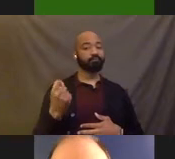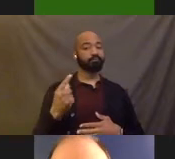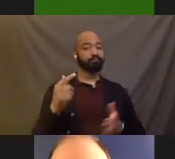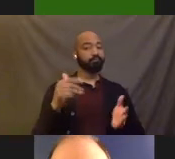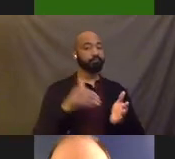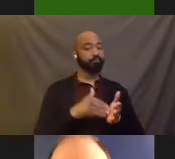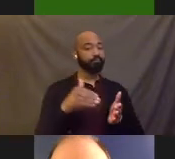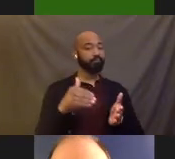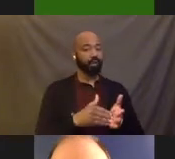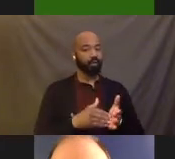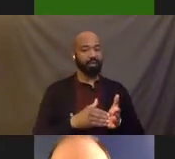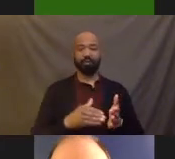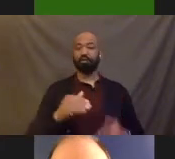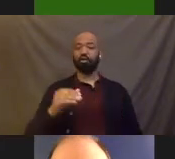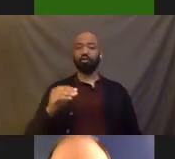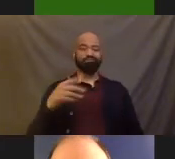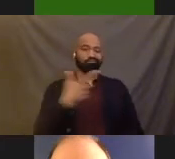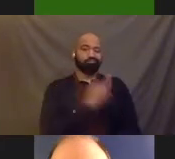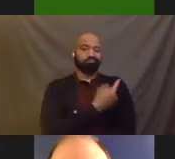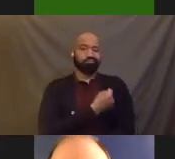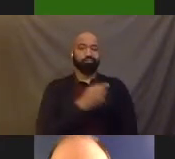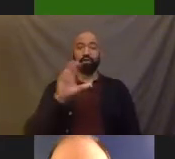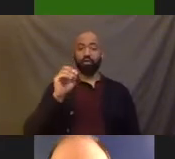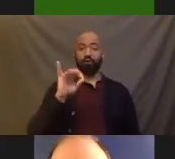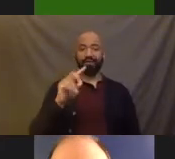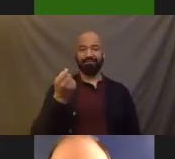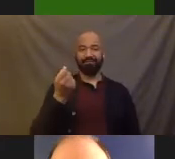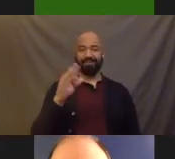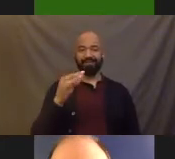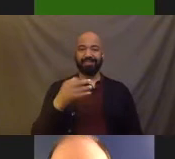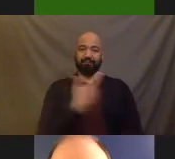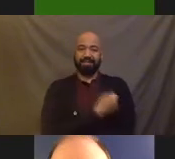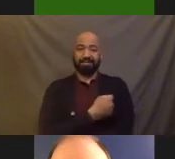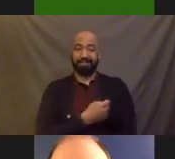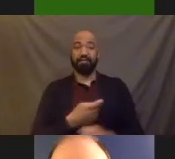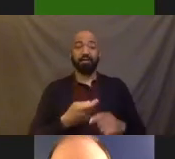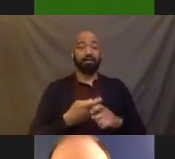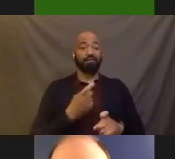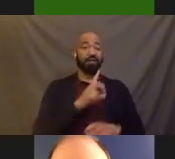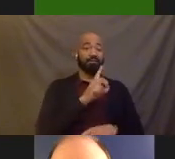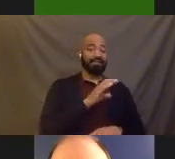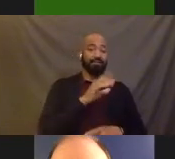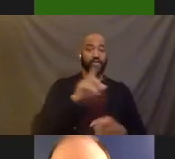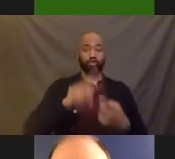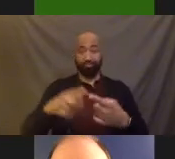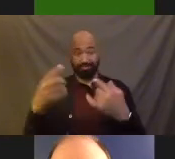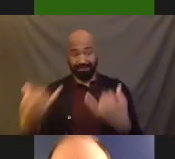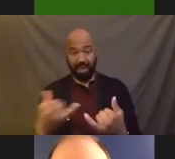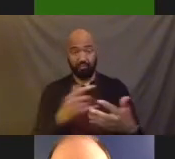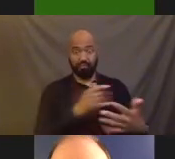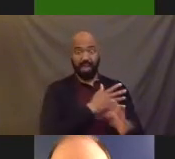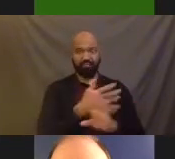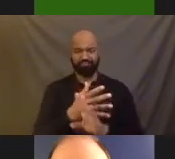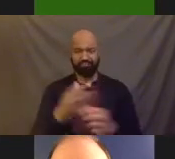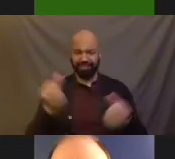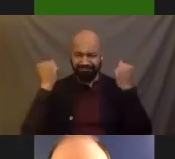COVID-19 vaccines that were administered from December until now. That is a huge amount of vaccinations. I